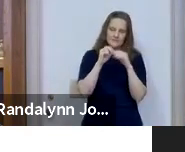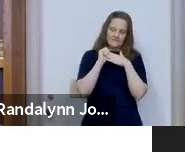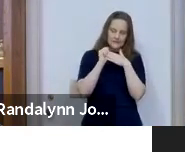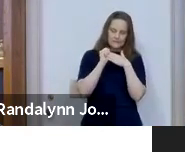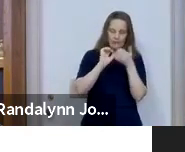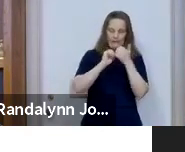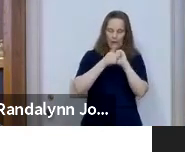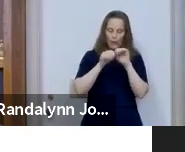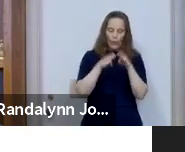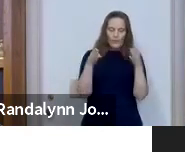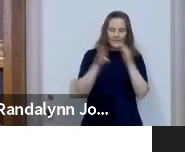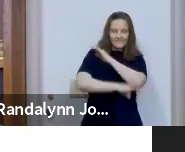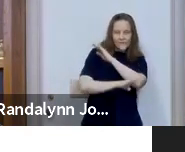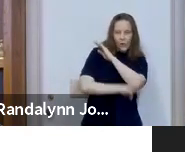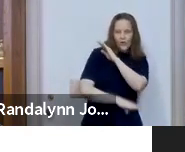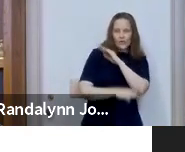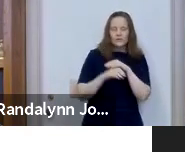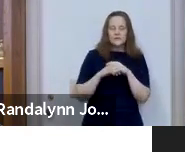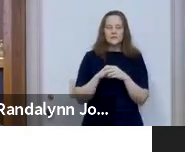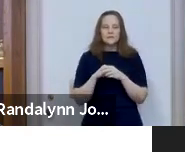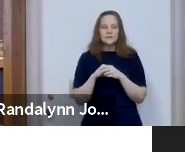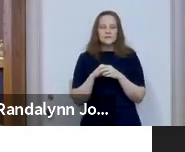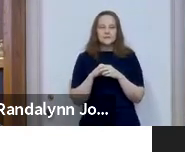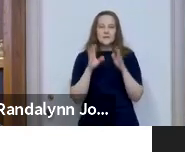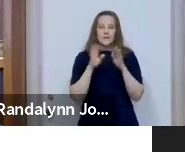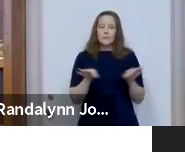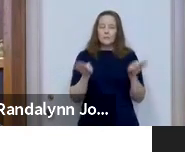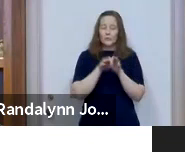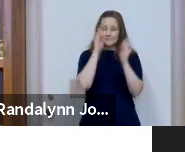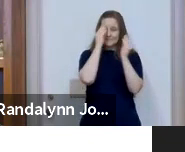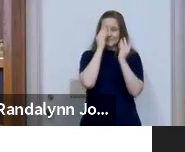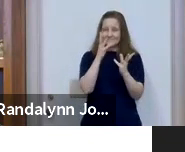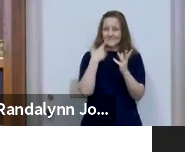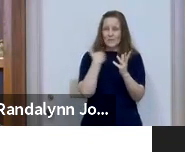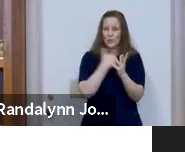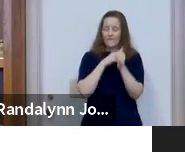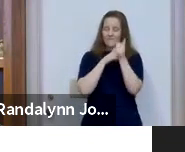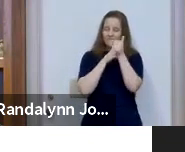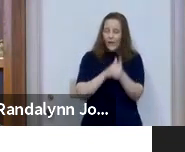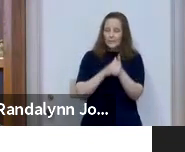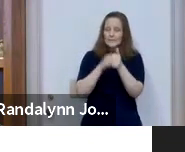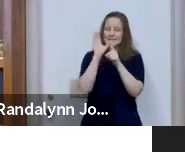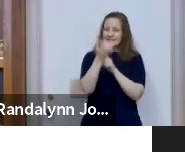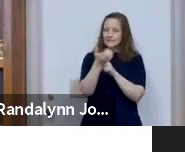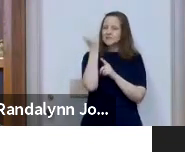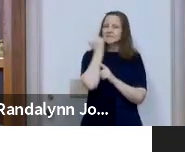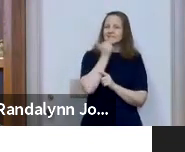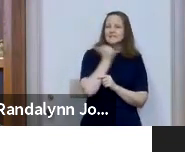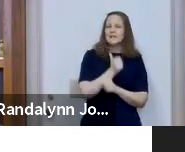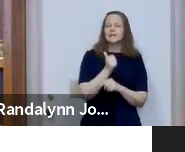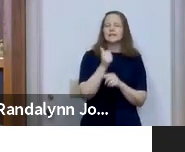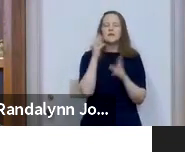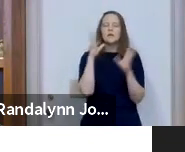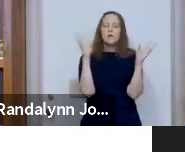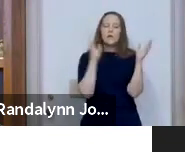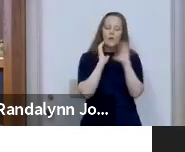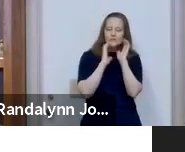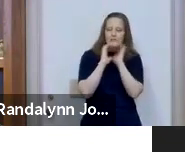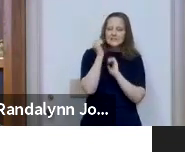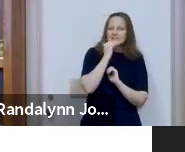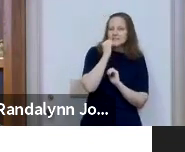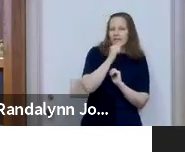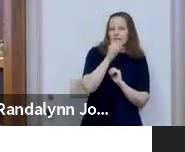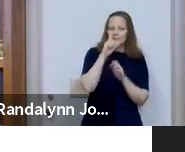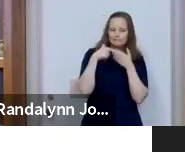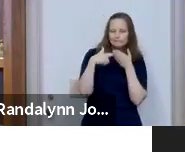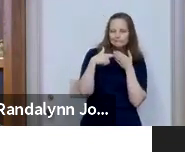how we open in the fall. I think it's really important for you to note, we're tracking conditions literally daily. We're having daily conversations about things. And